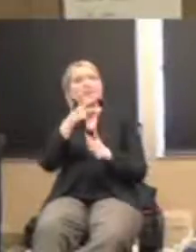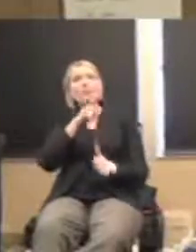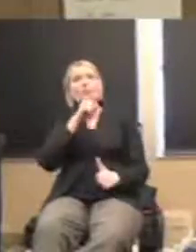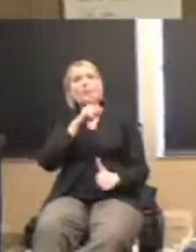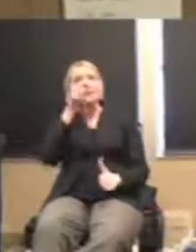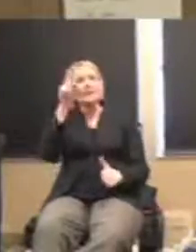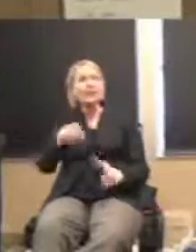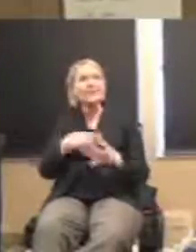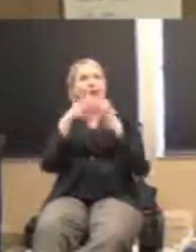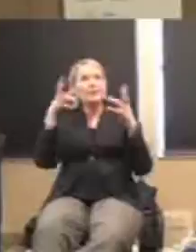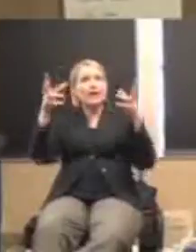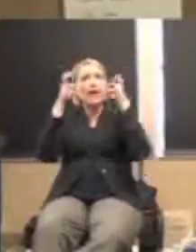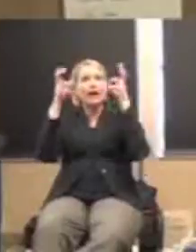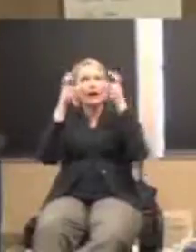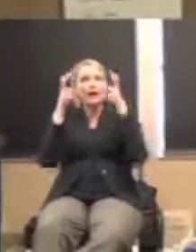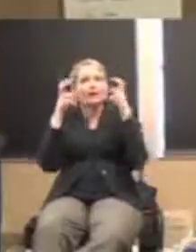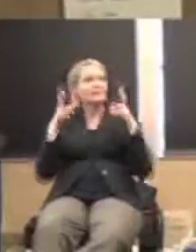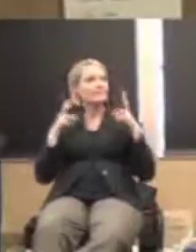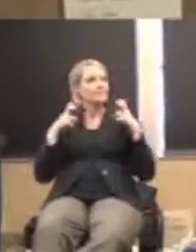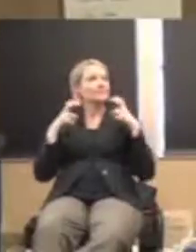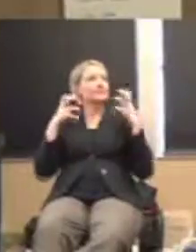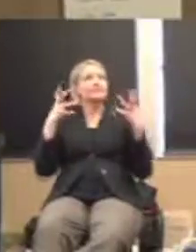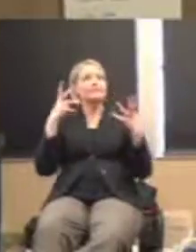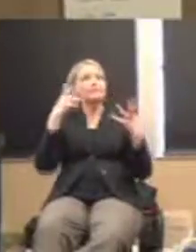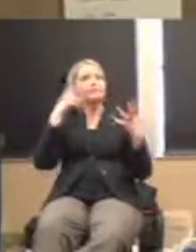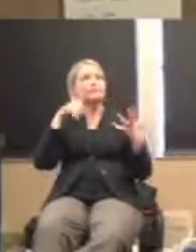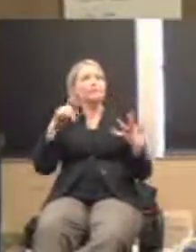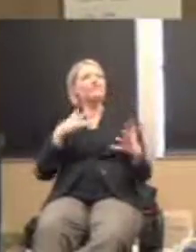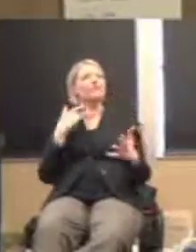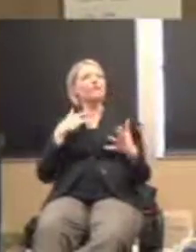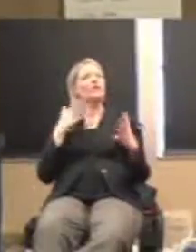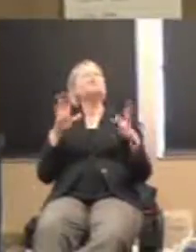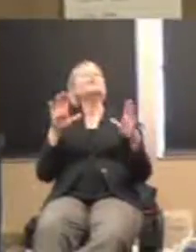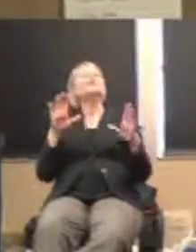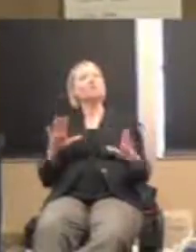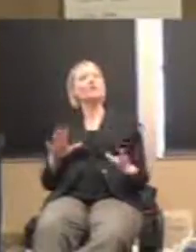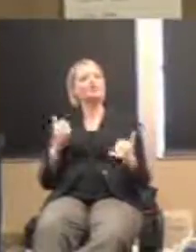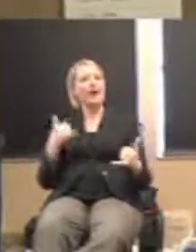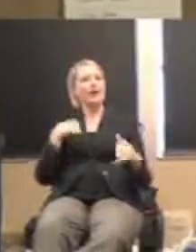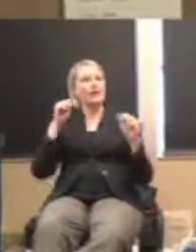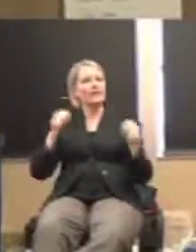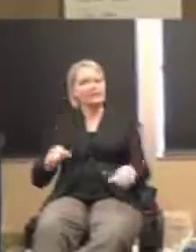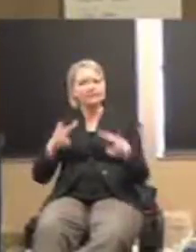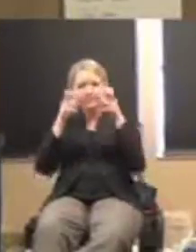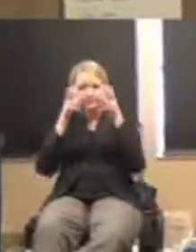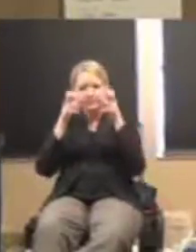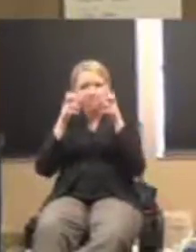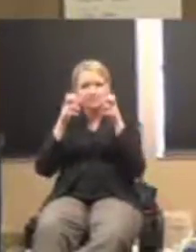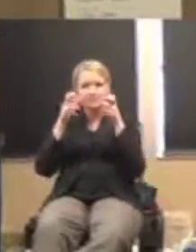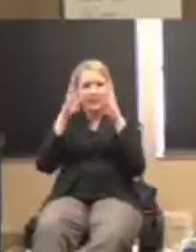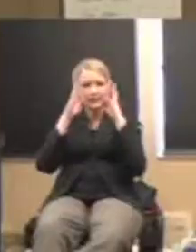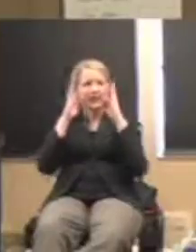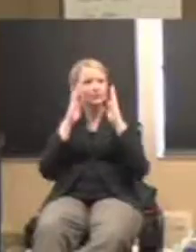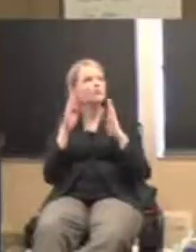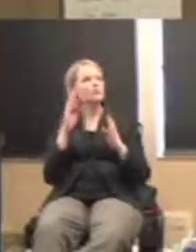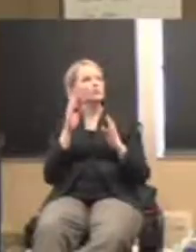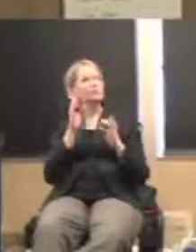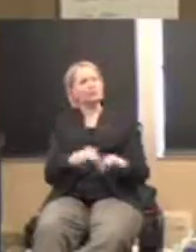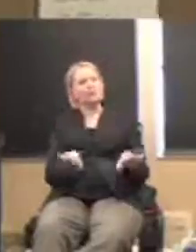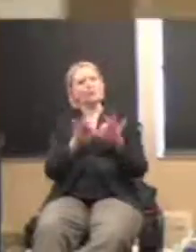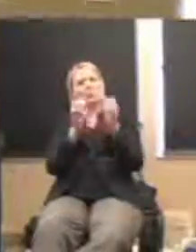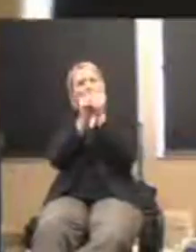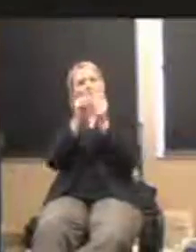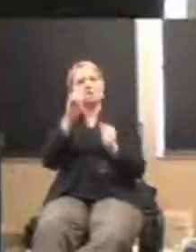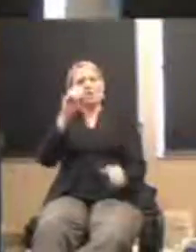to be able to be at that level where they can take in information. So it's really important to work with your occupational therapist so that you